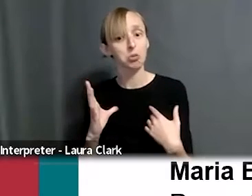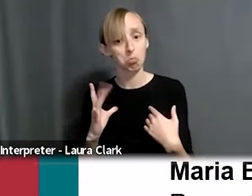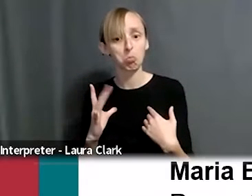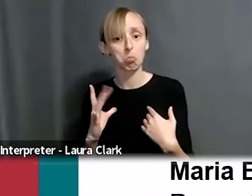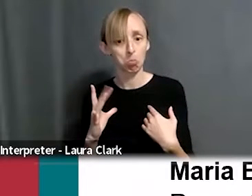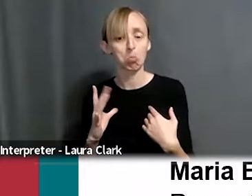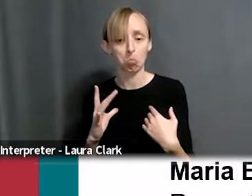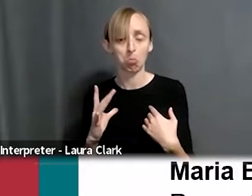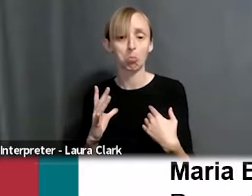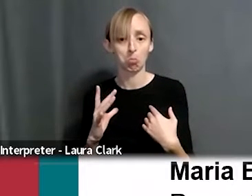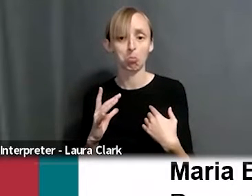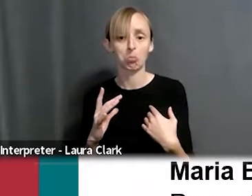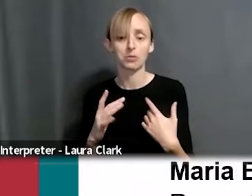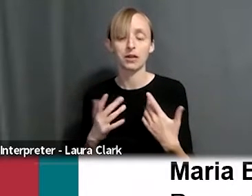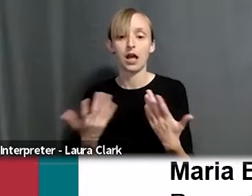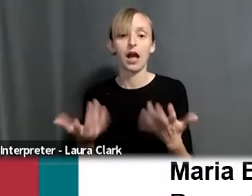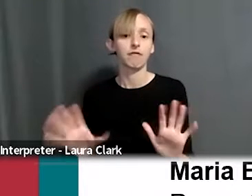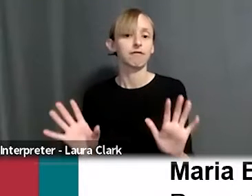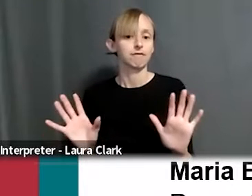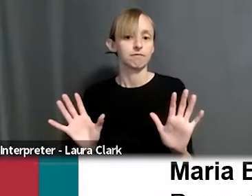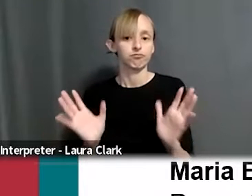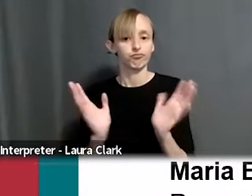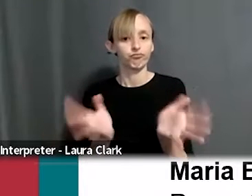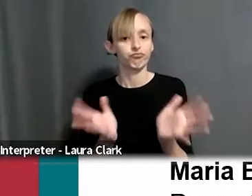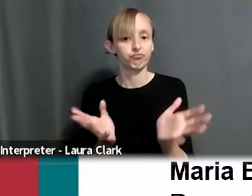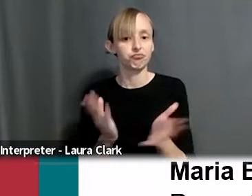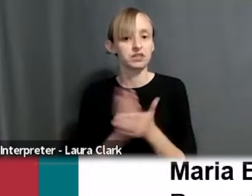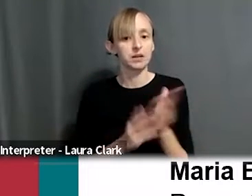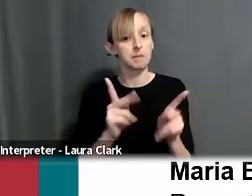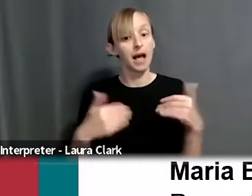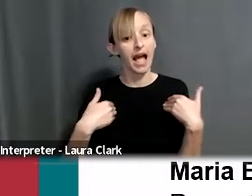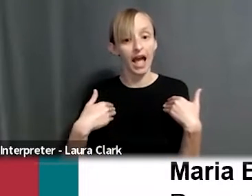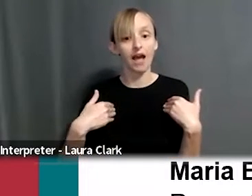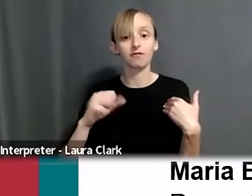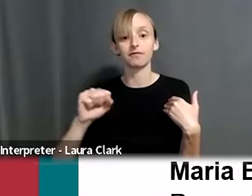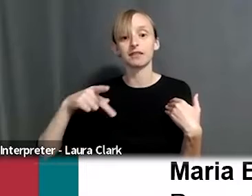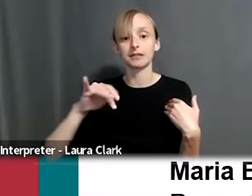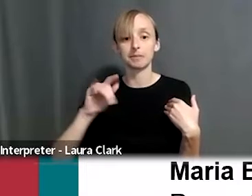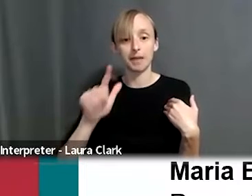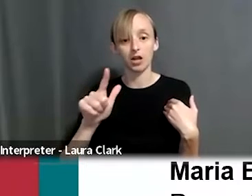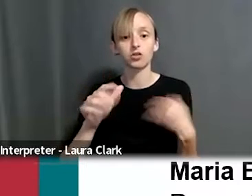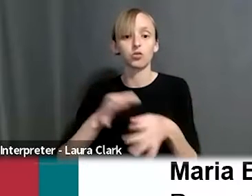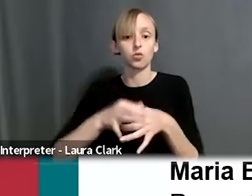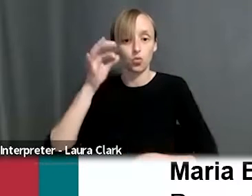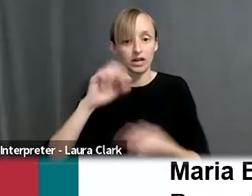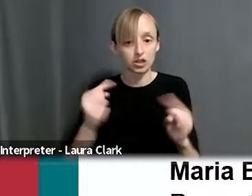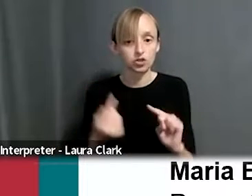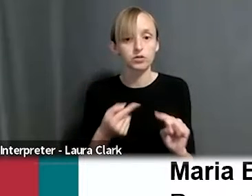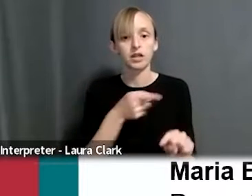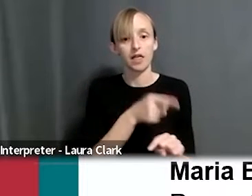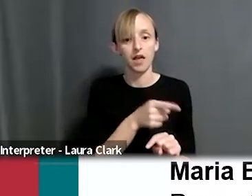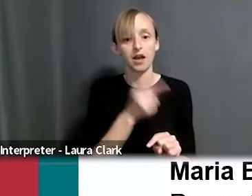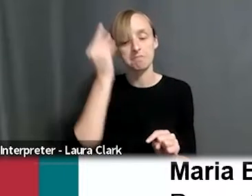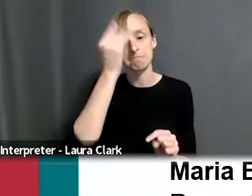I know I've talked to people with spinal cord injury who are looking at